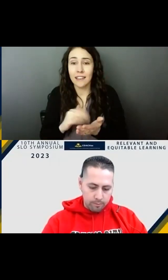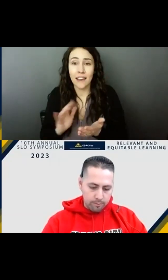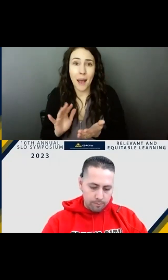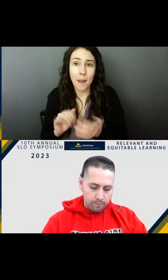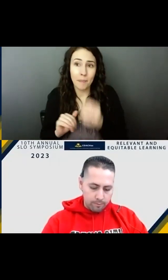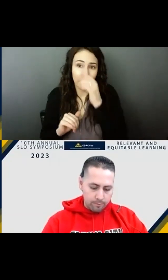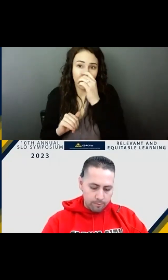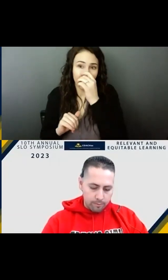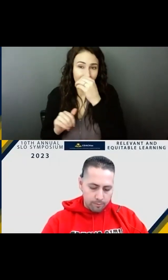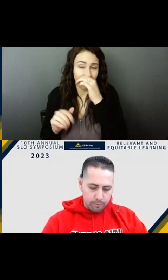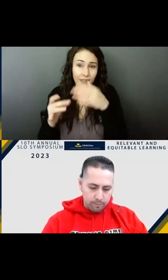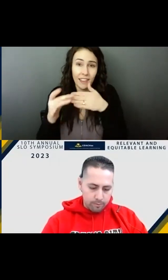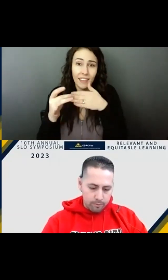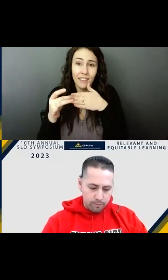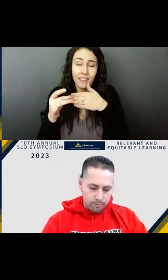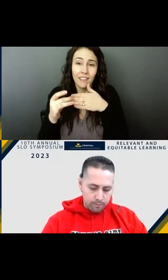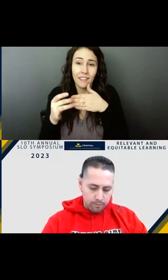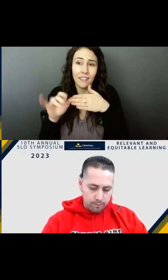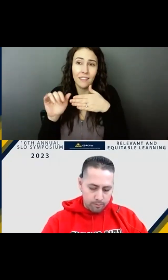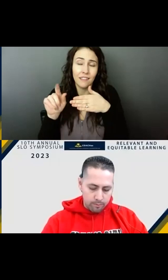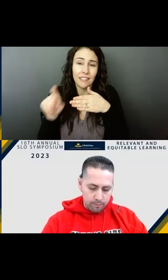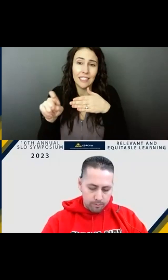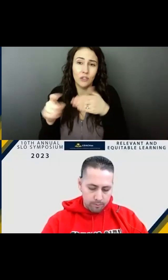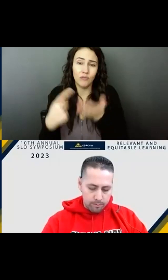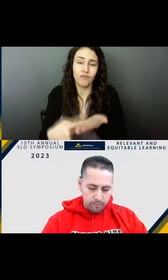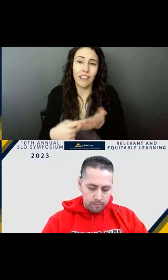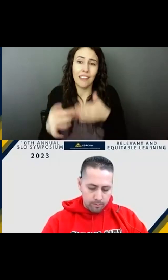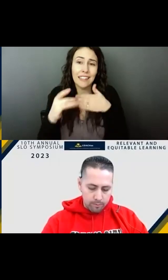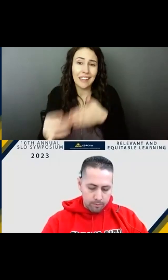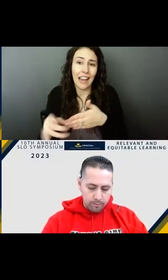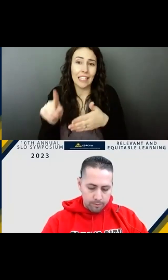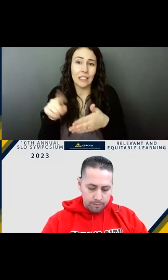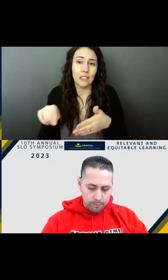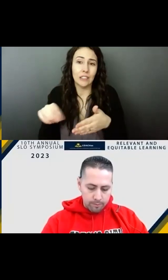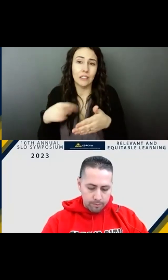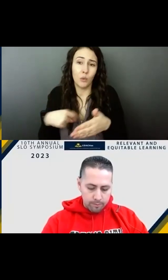the guidance we should be following for any issues that come up.